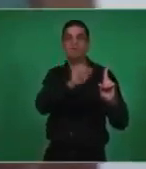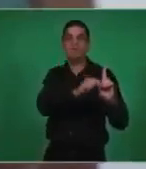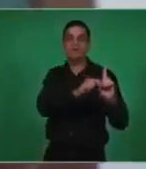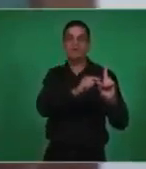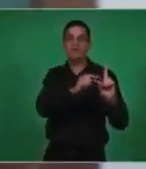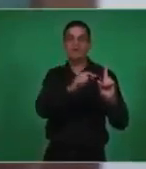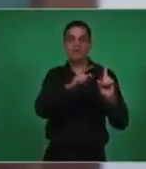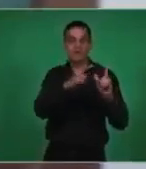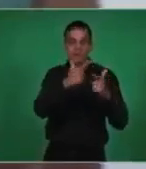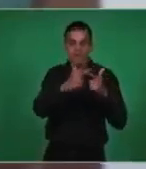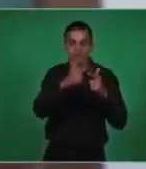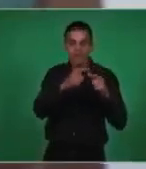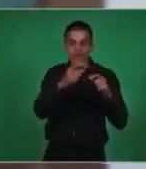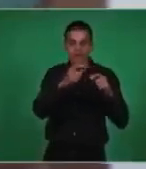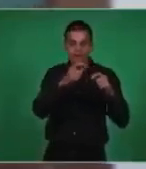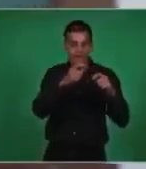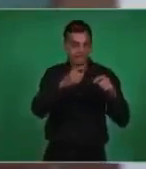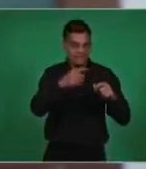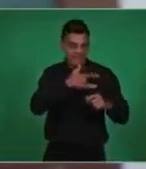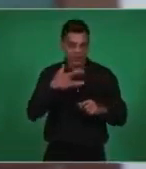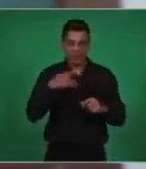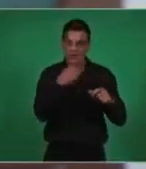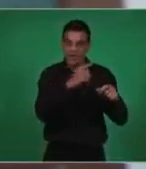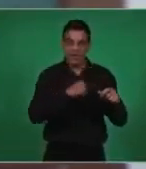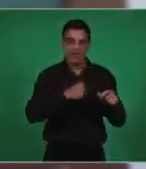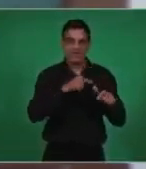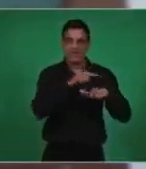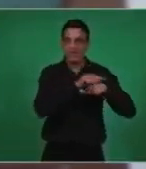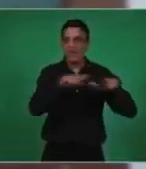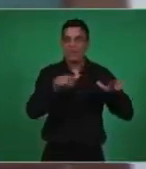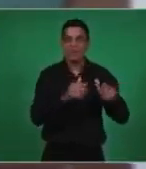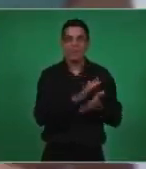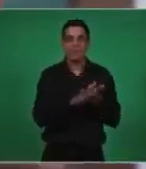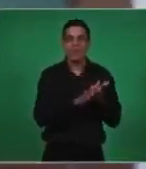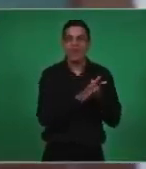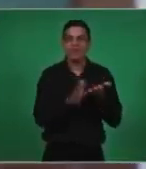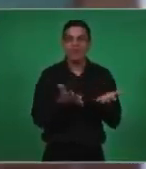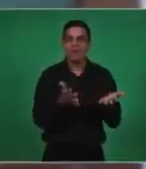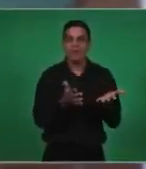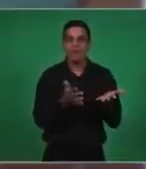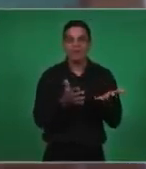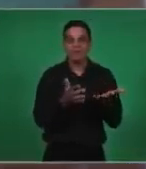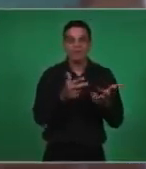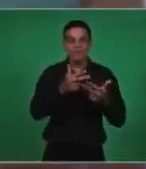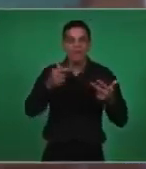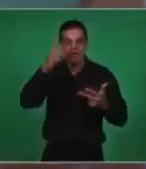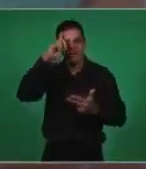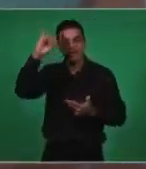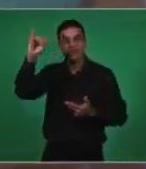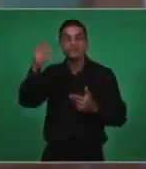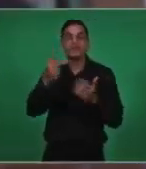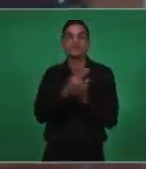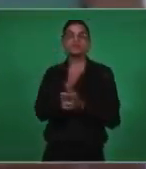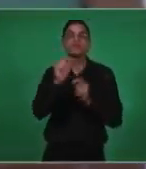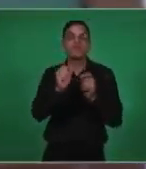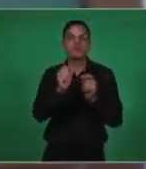When this pastor went to the hospital for an operation, and a few days,